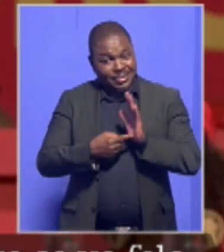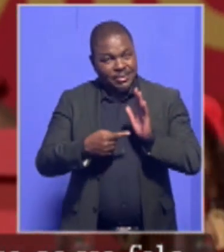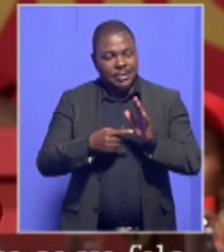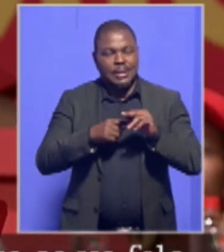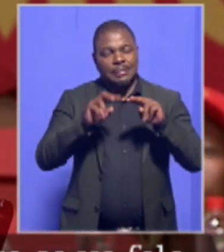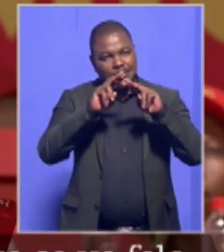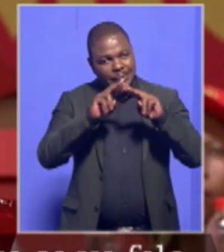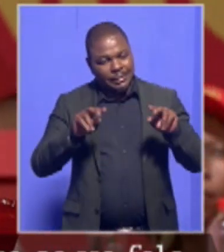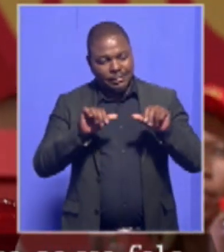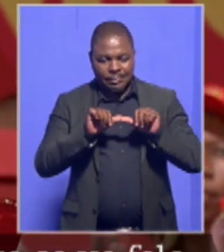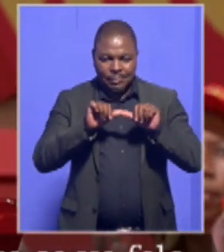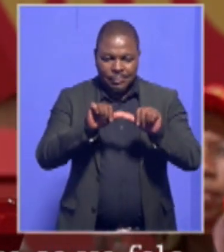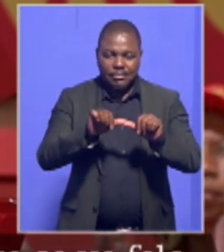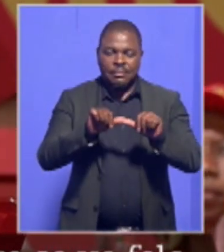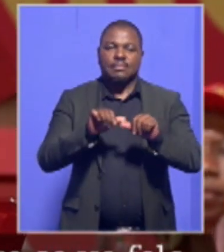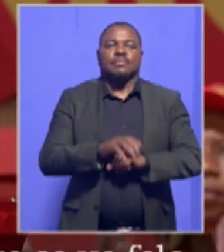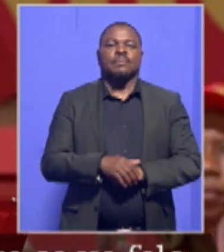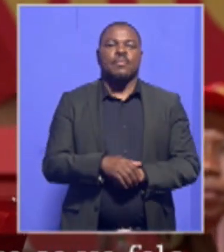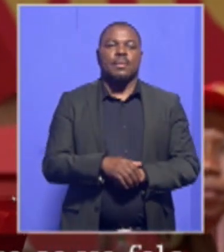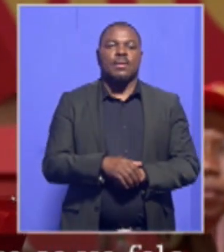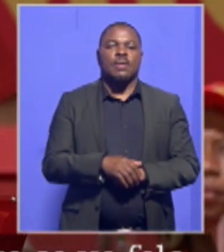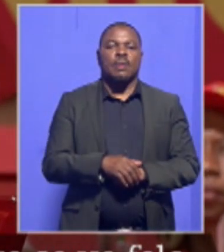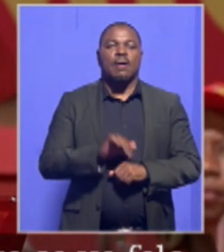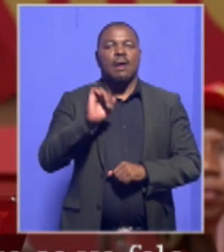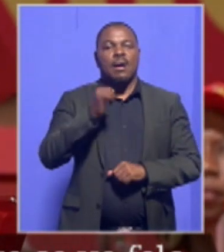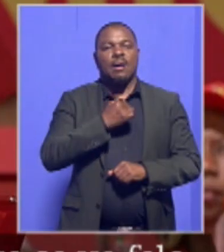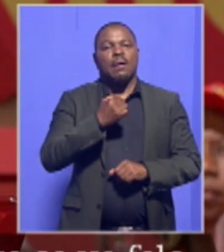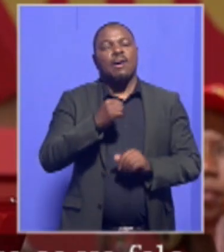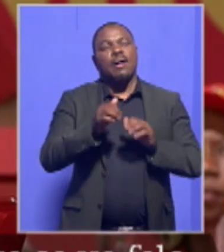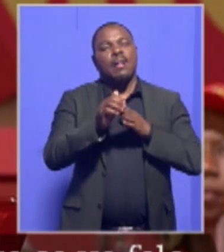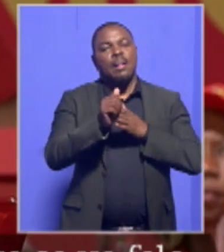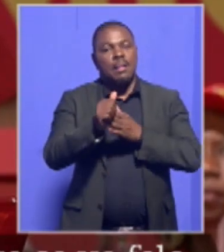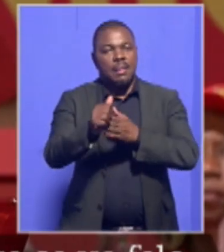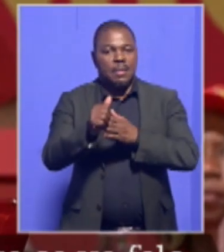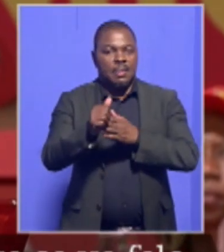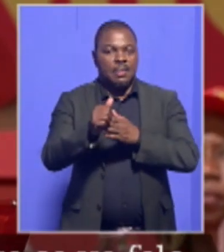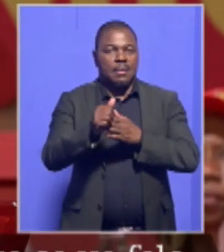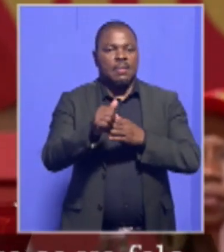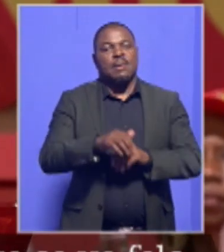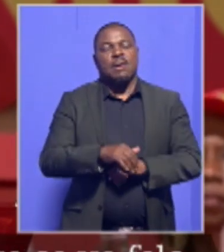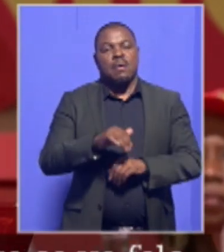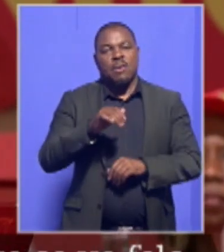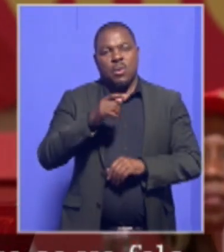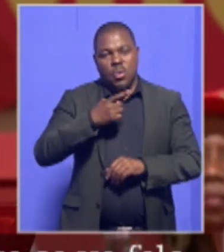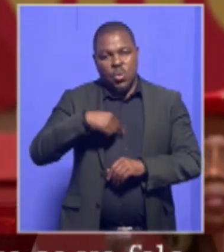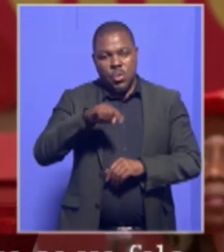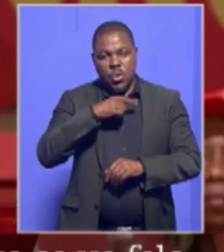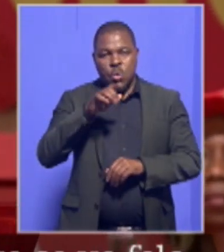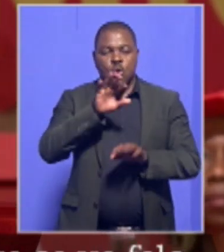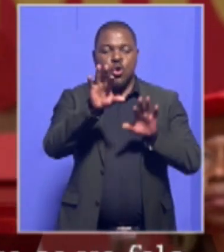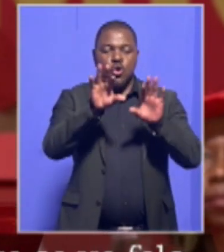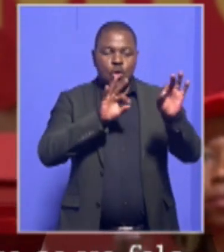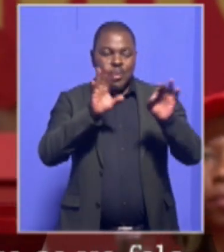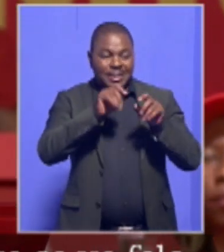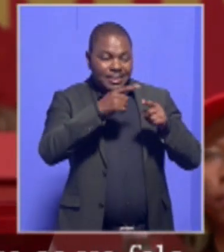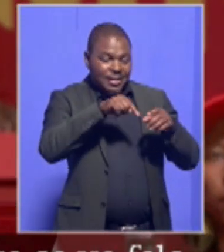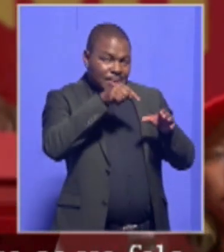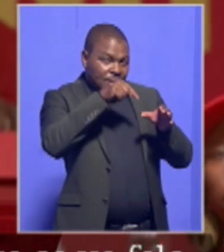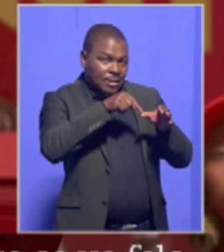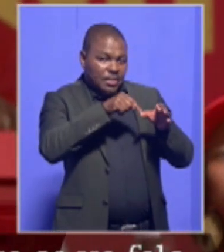discipline of our movement. Our leaders are here. You all know them. You nominated them here for